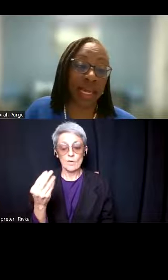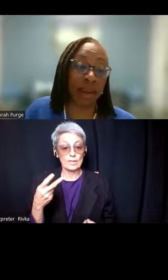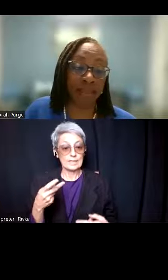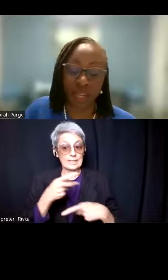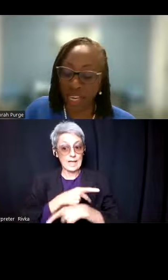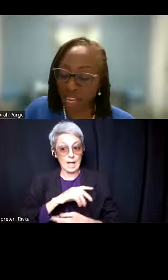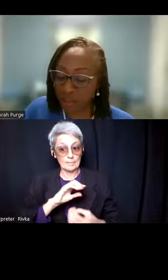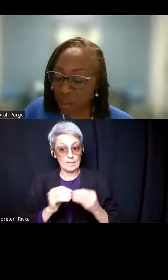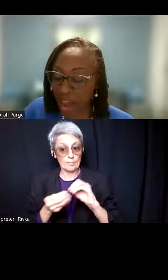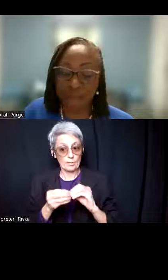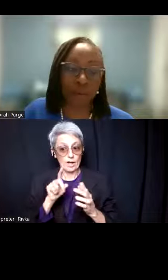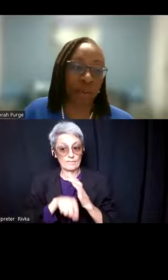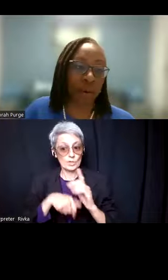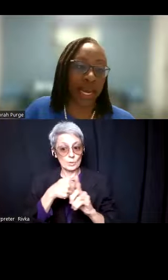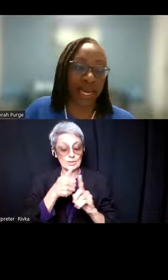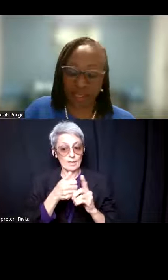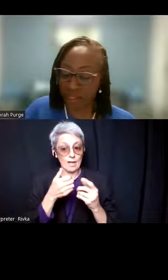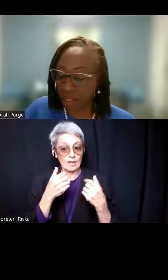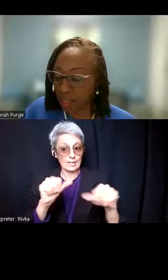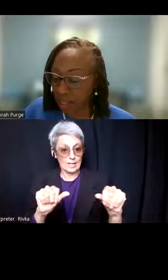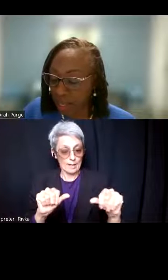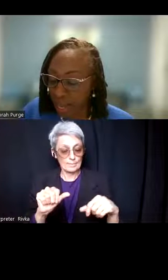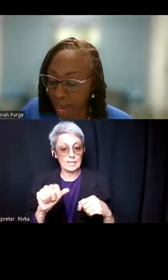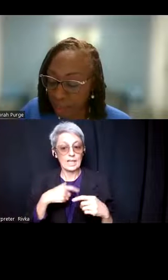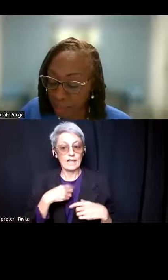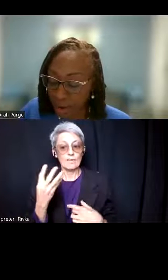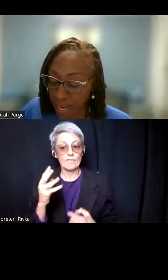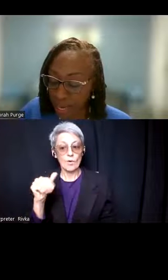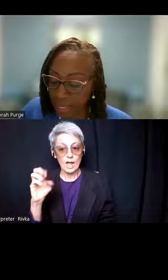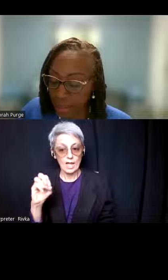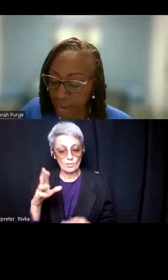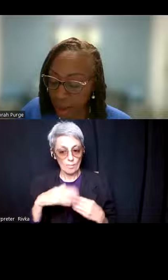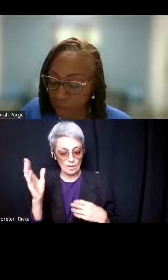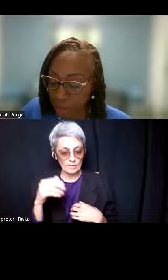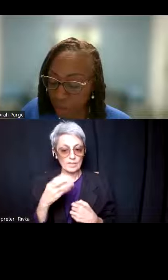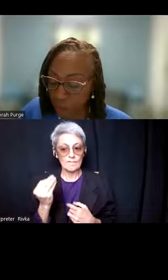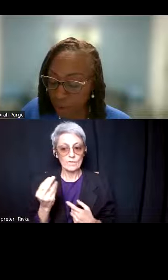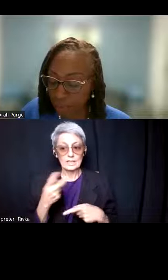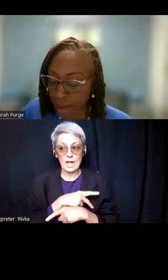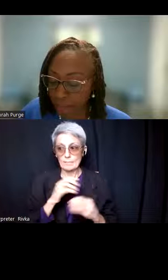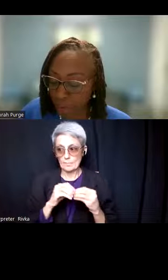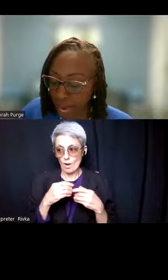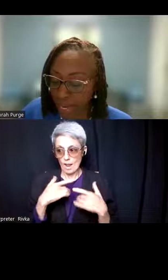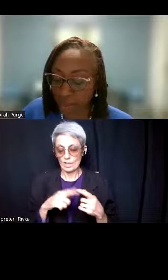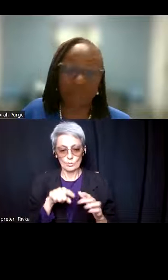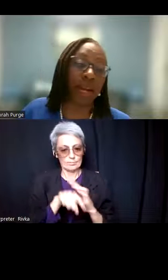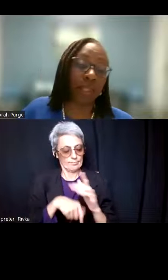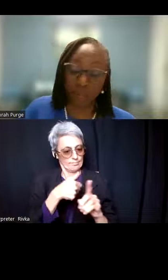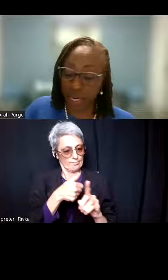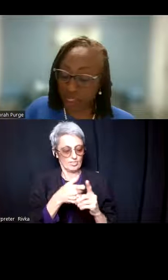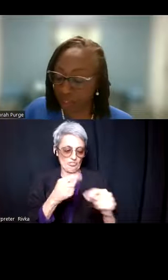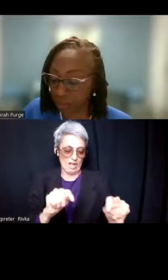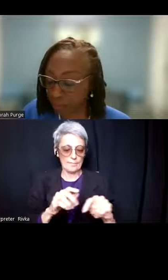suicide attempts if you have 4 more ACE. There is 4.5 more likely to